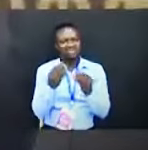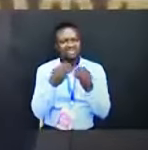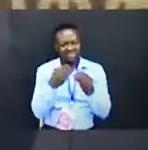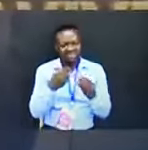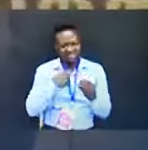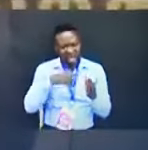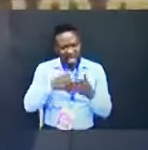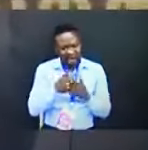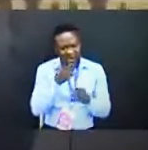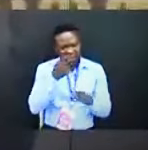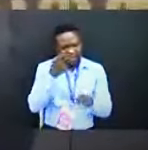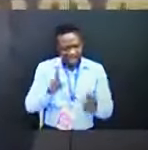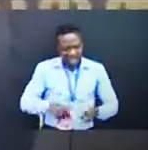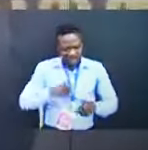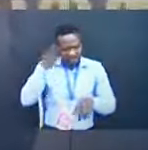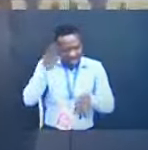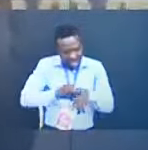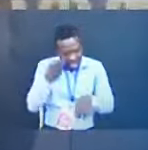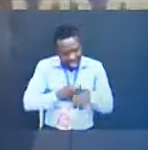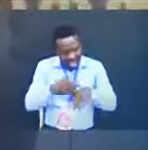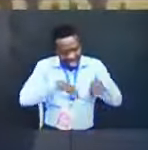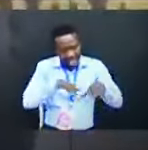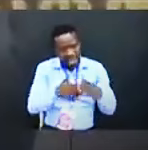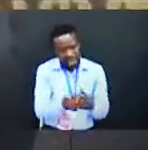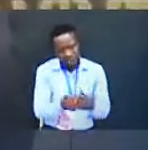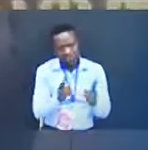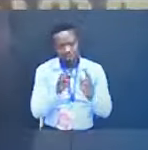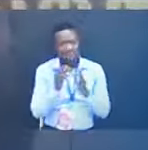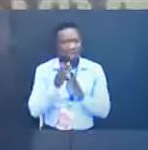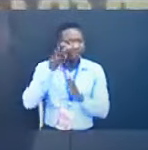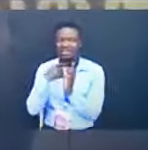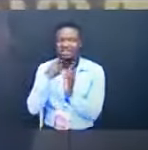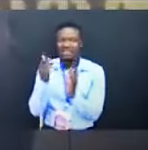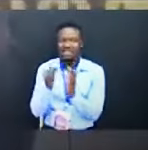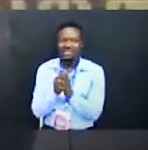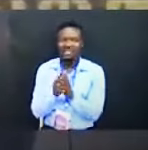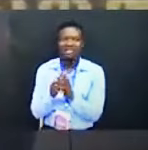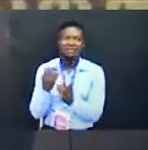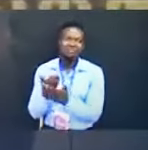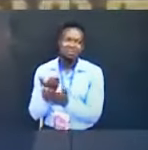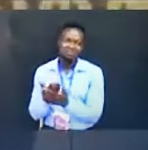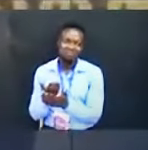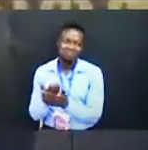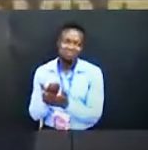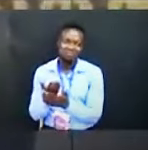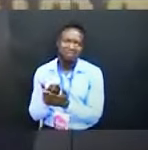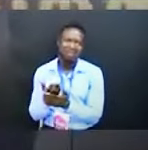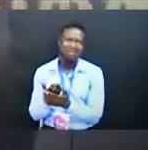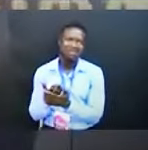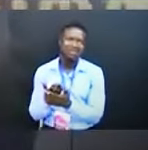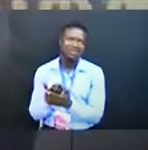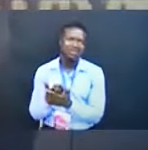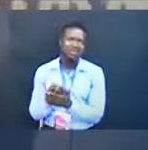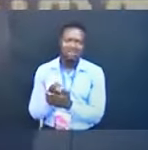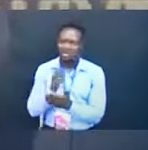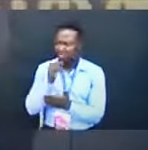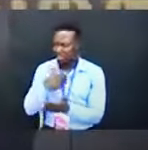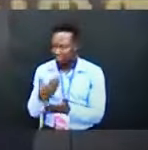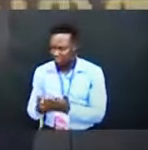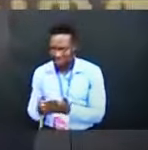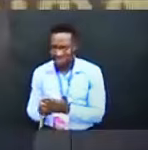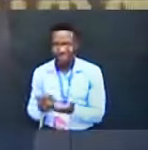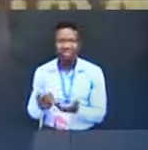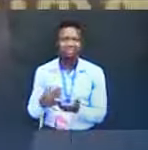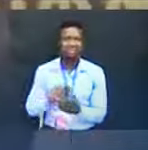hardship. So that when you have plenty and somebody comes and says that I'm losing in revenue